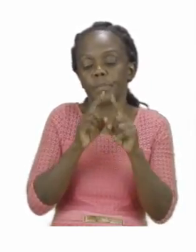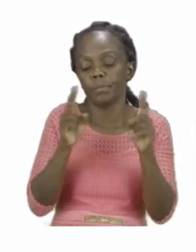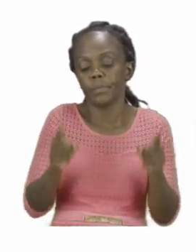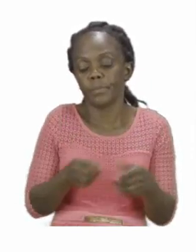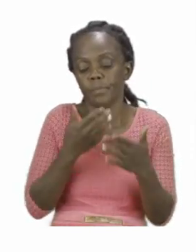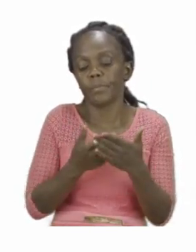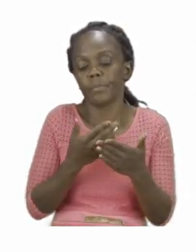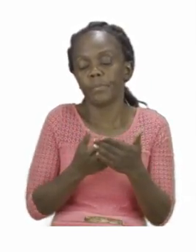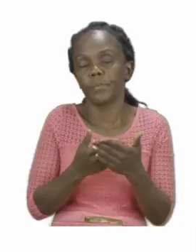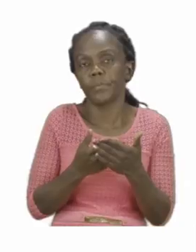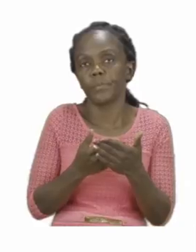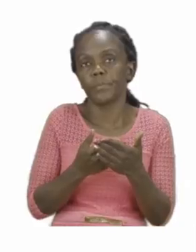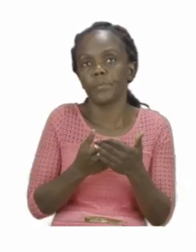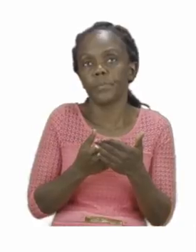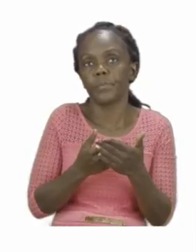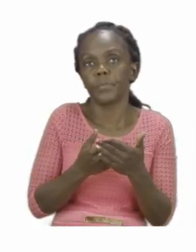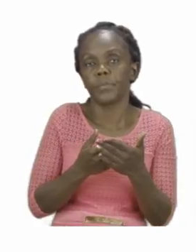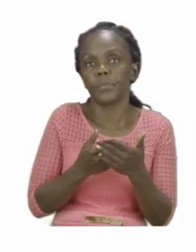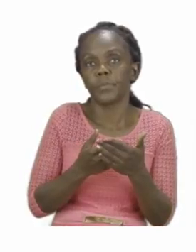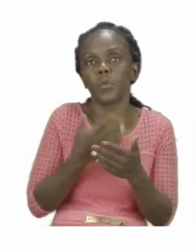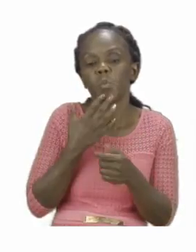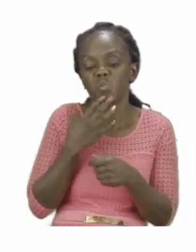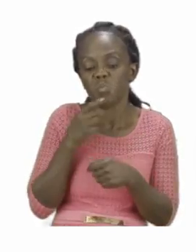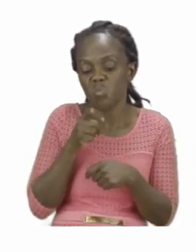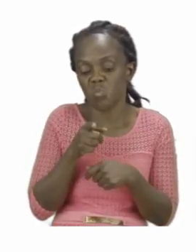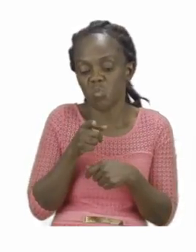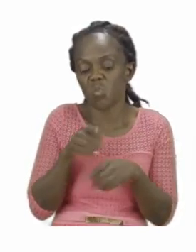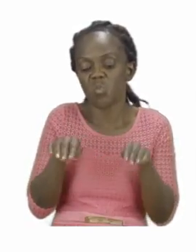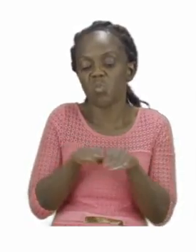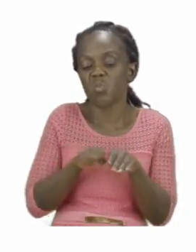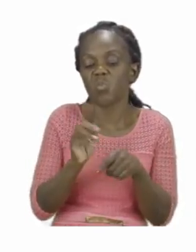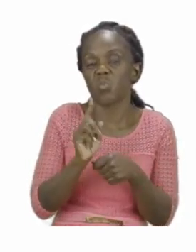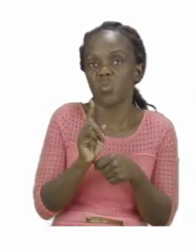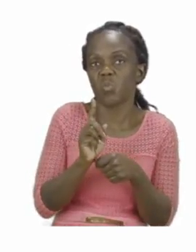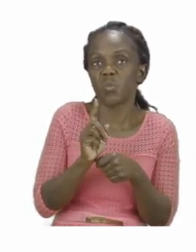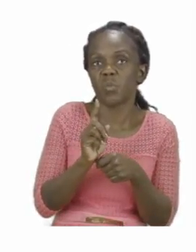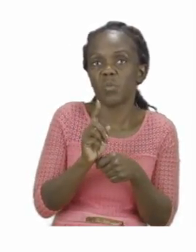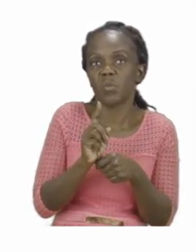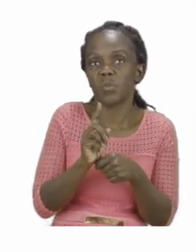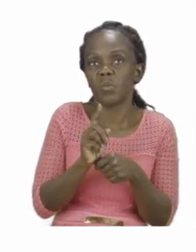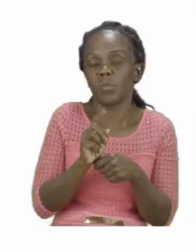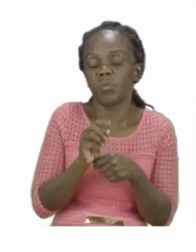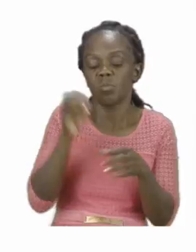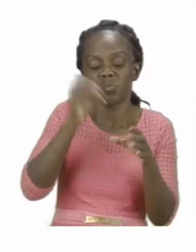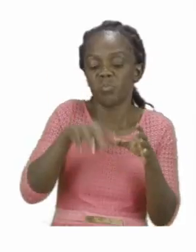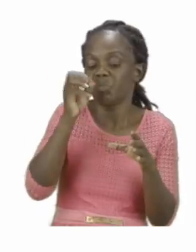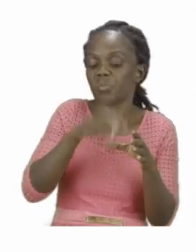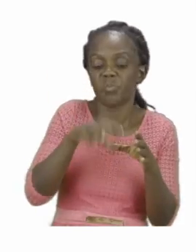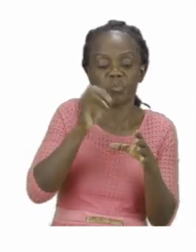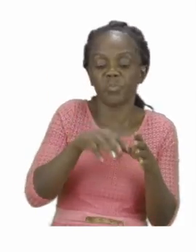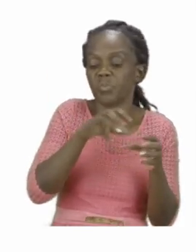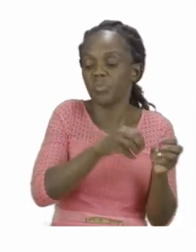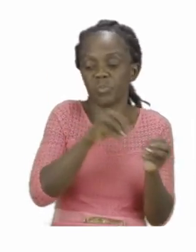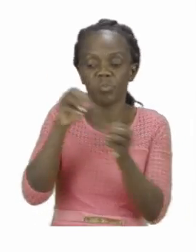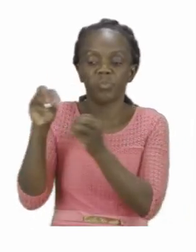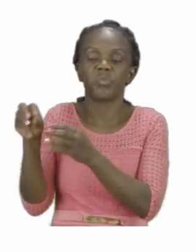out the rubbish. You can see that he has a big black bag and about to put it in the bin.